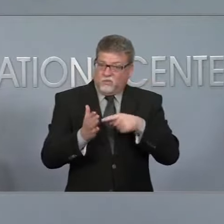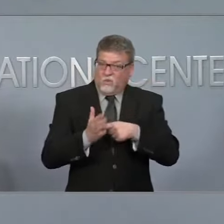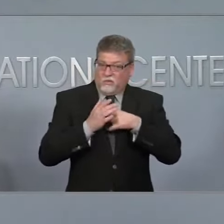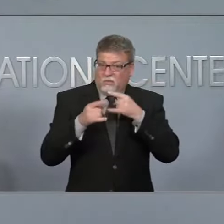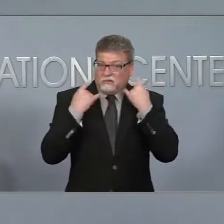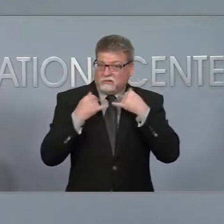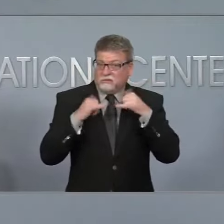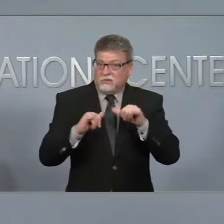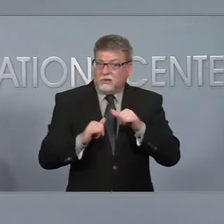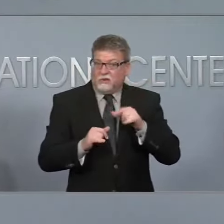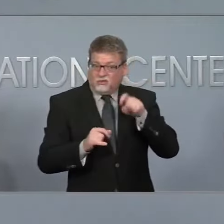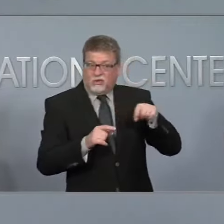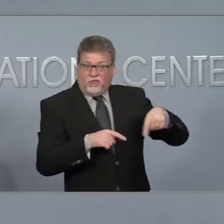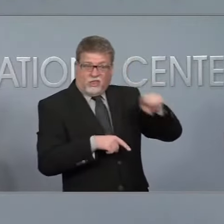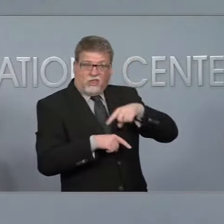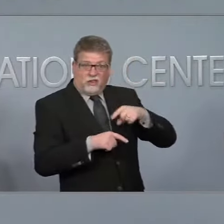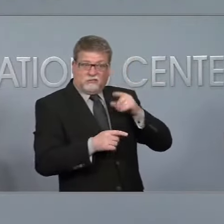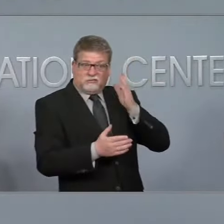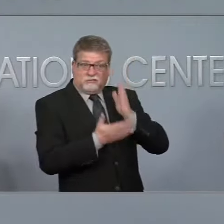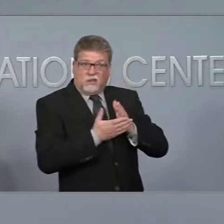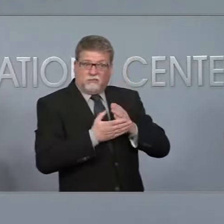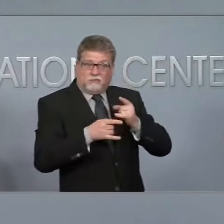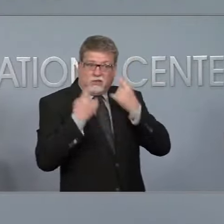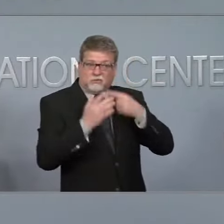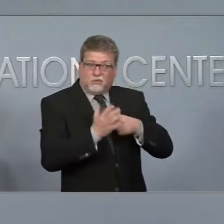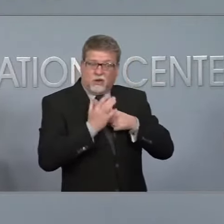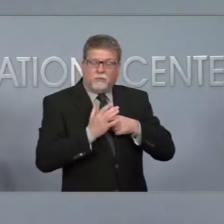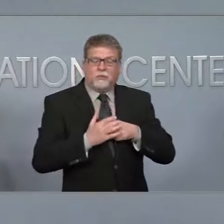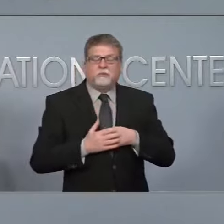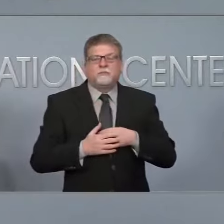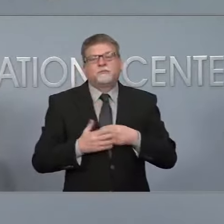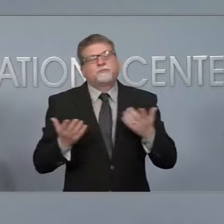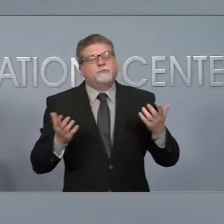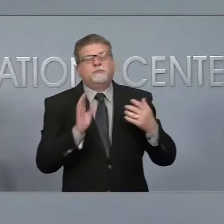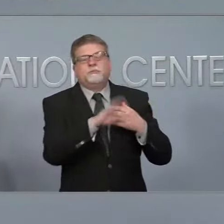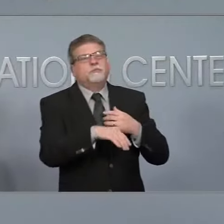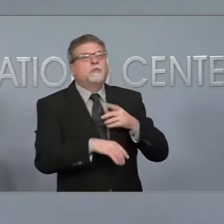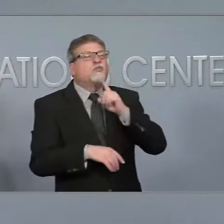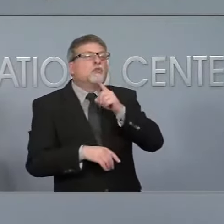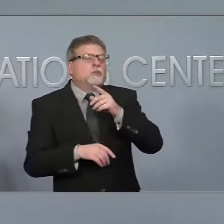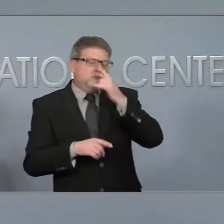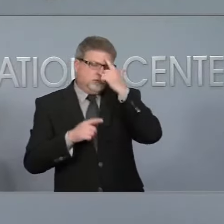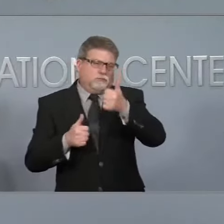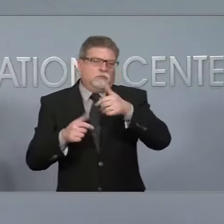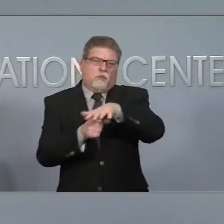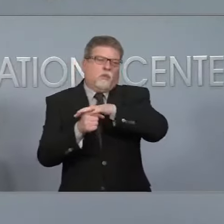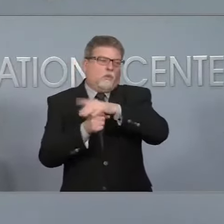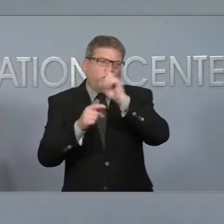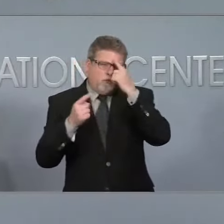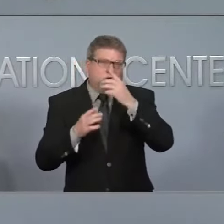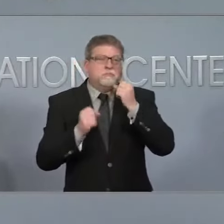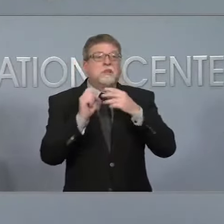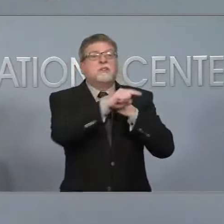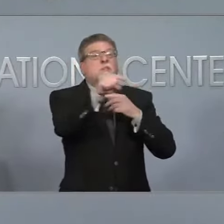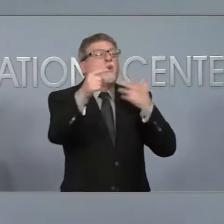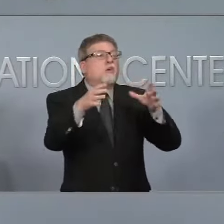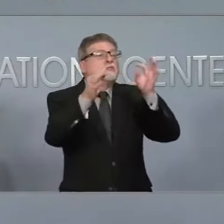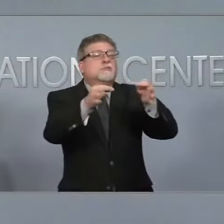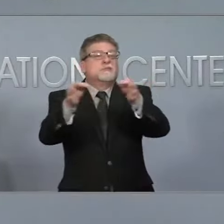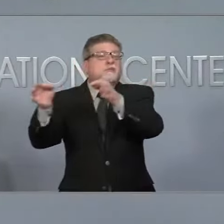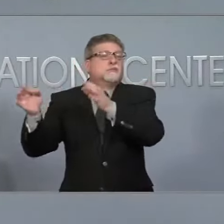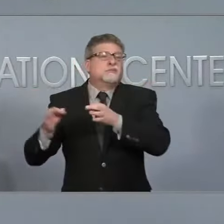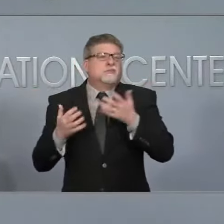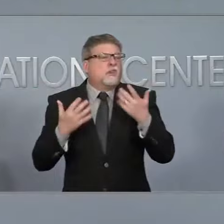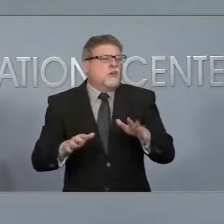So local governments already are making those decisions. The toolkit is being updated now, but I'll let